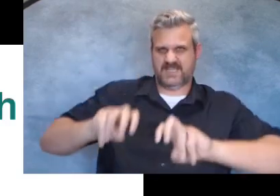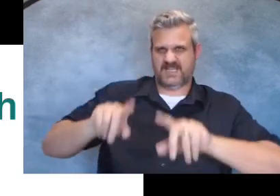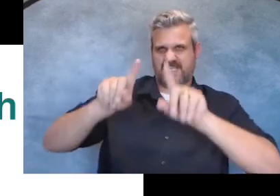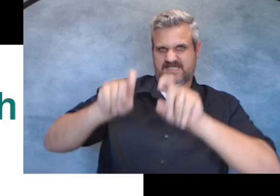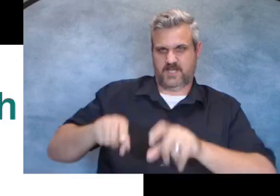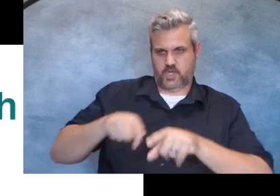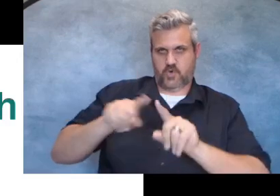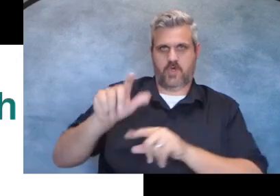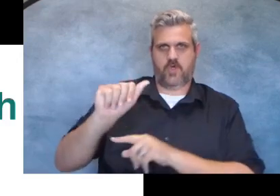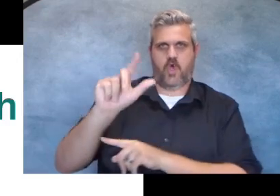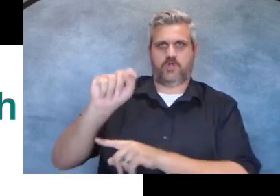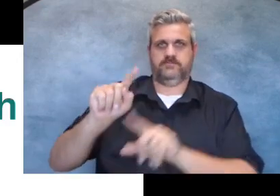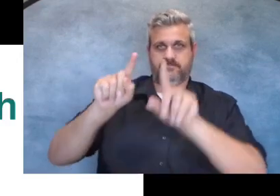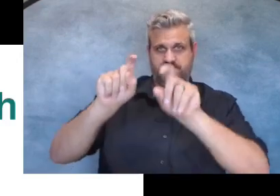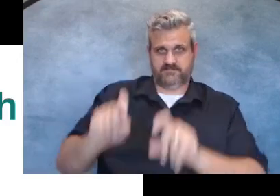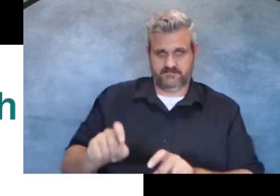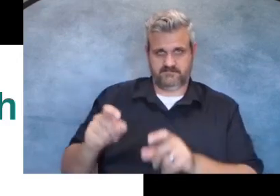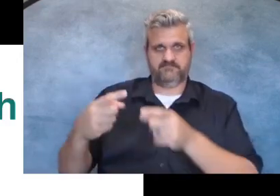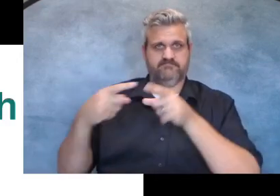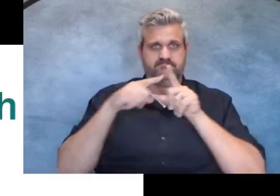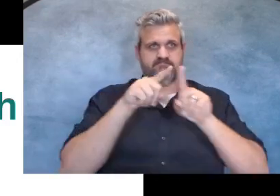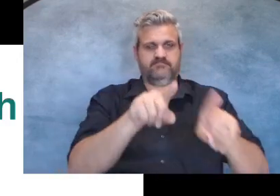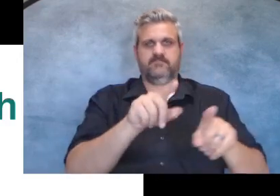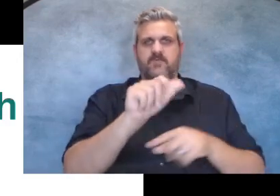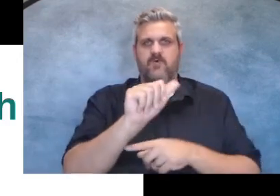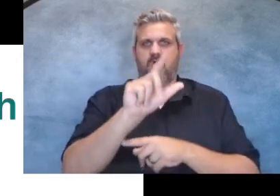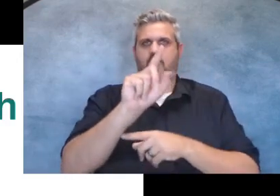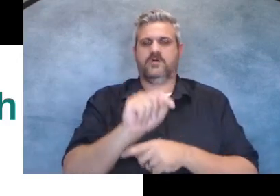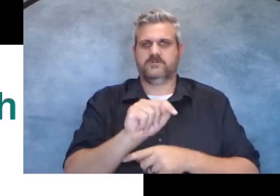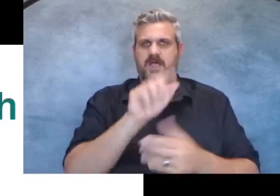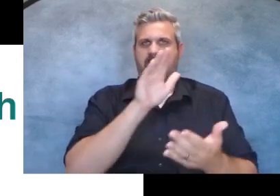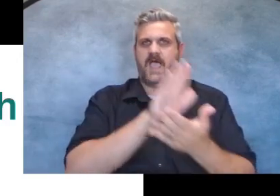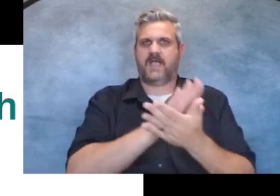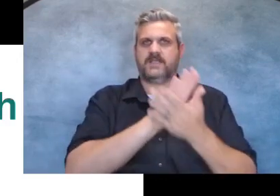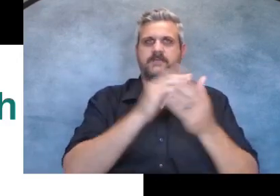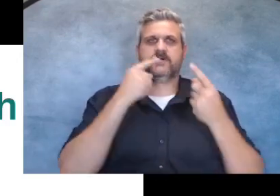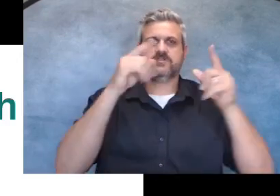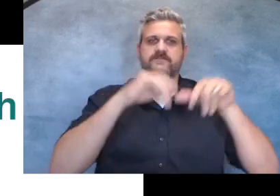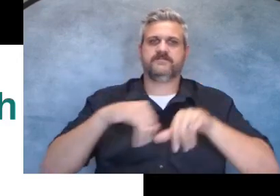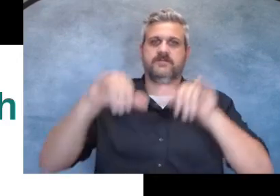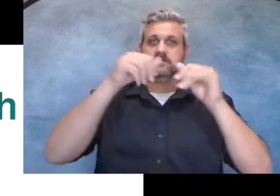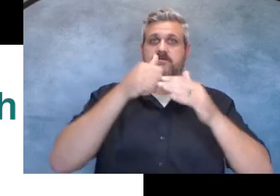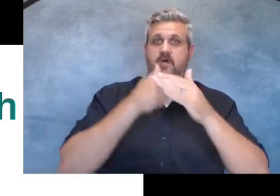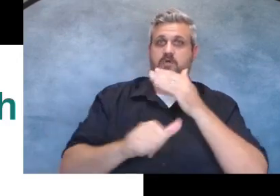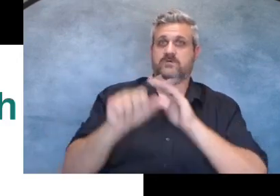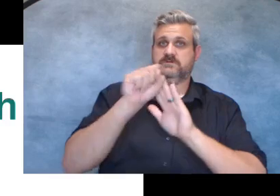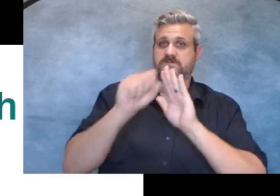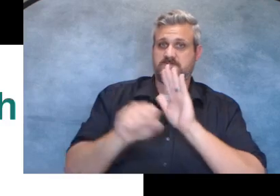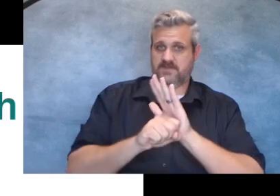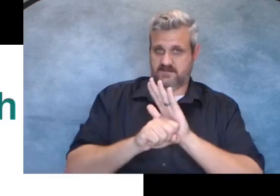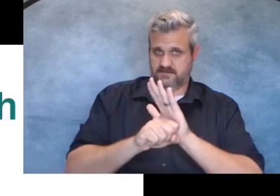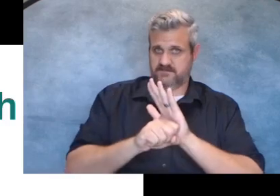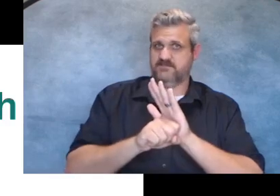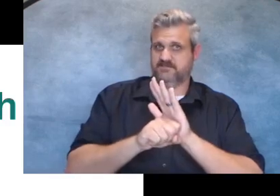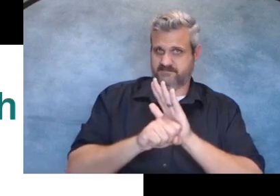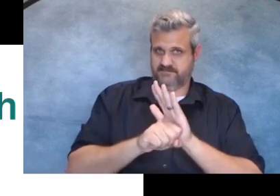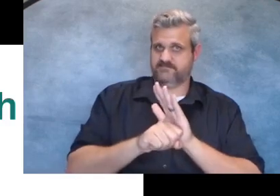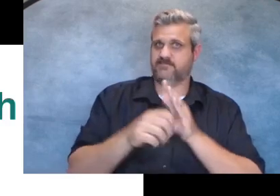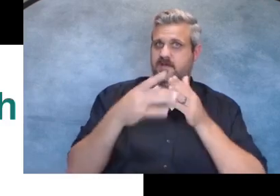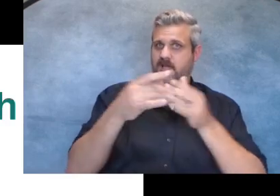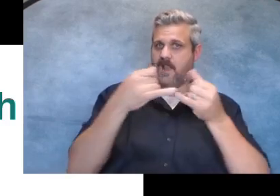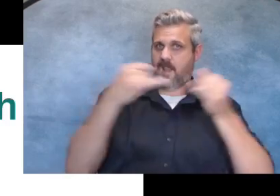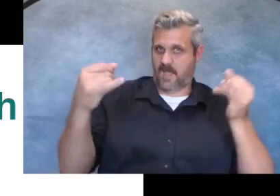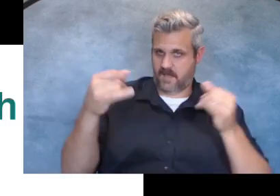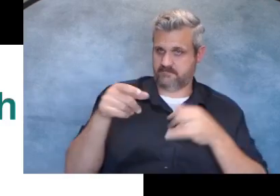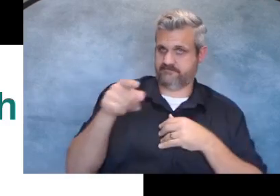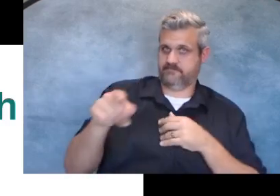an alternate assessment aligned with alternate academic achievement standards under the state's guidelines are informed that their child's